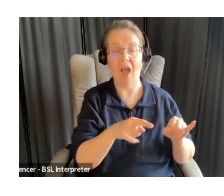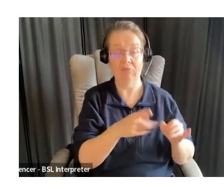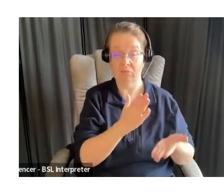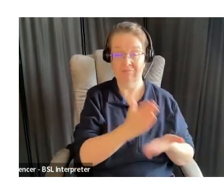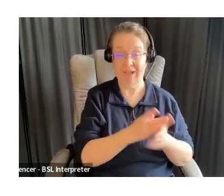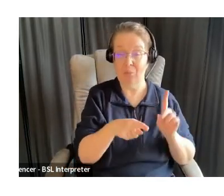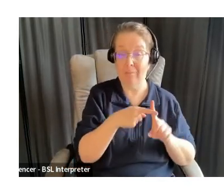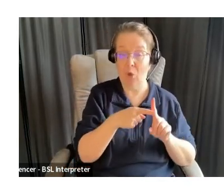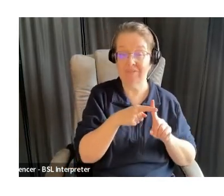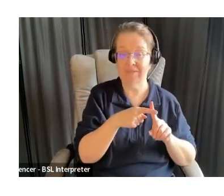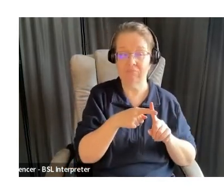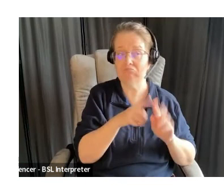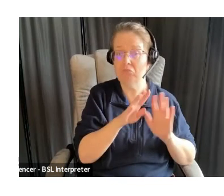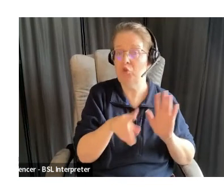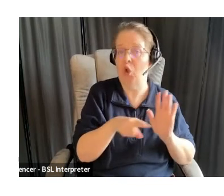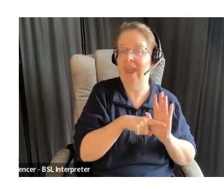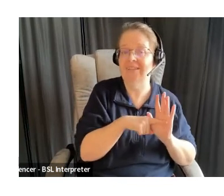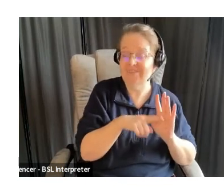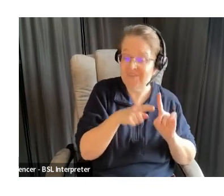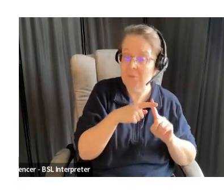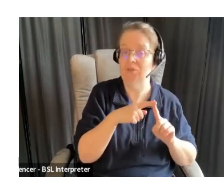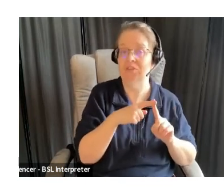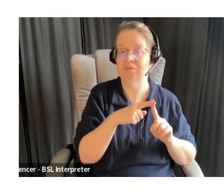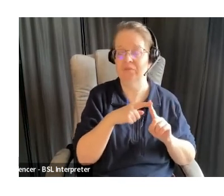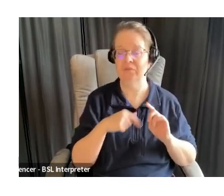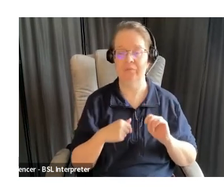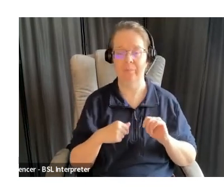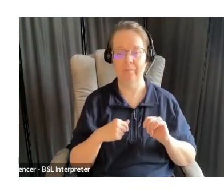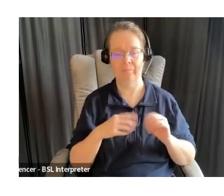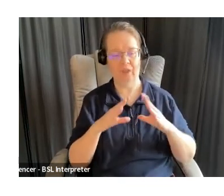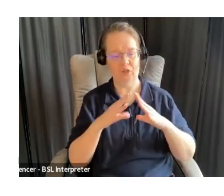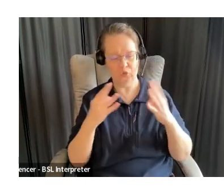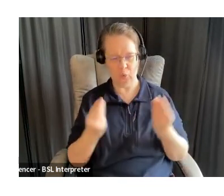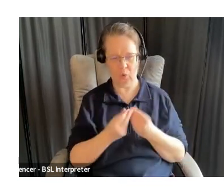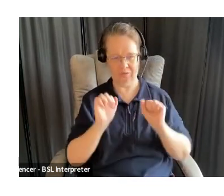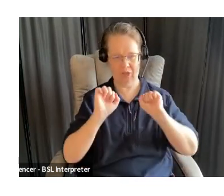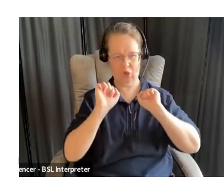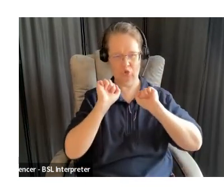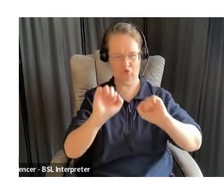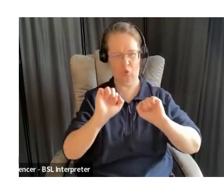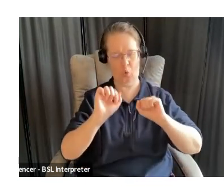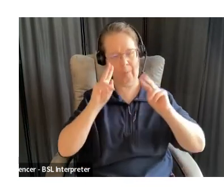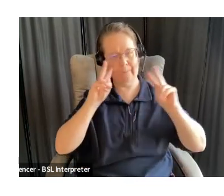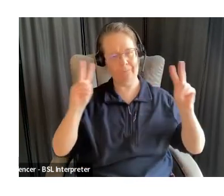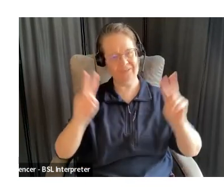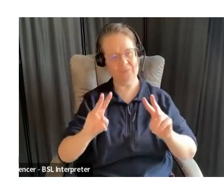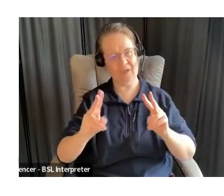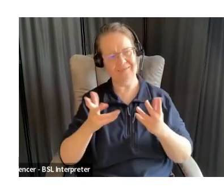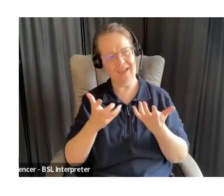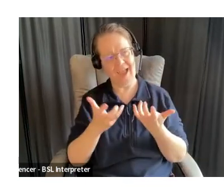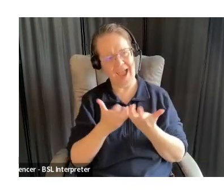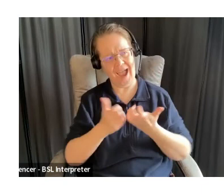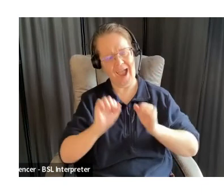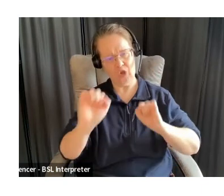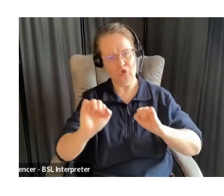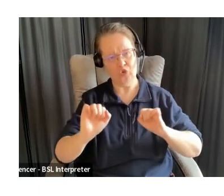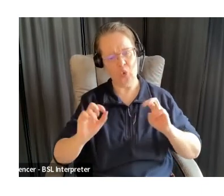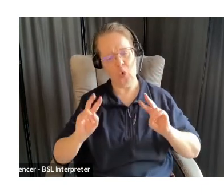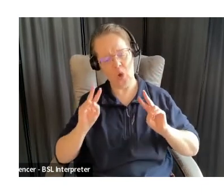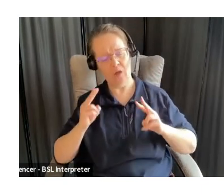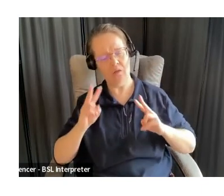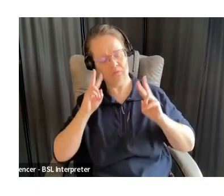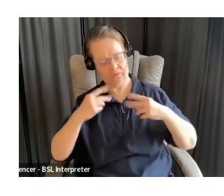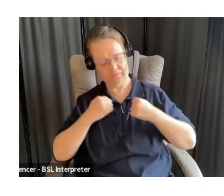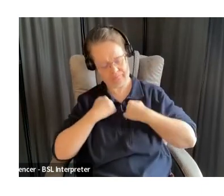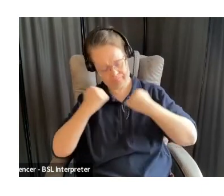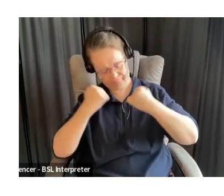not necessarily as a negative thing. So again, it all really comes down to your perspective and how you're viewing your